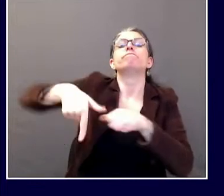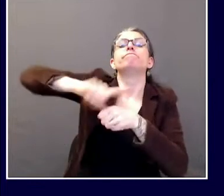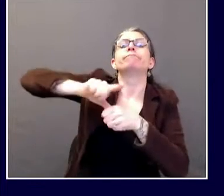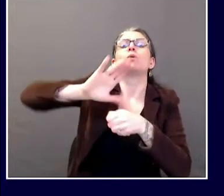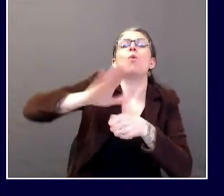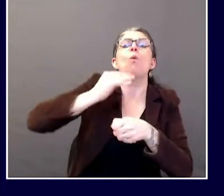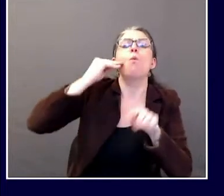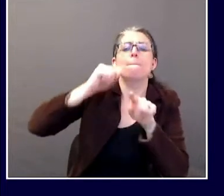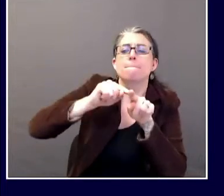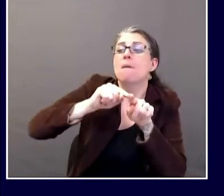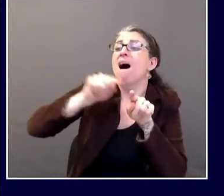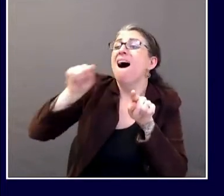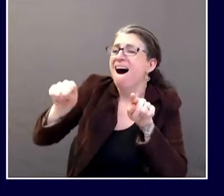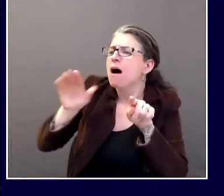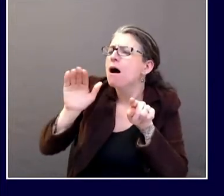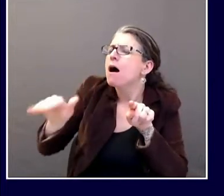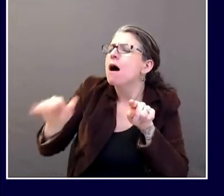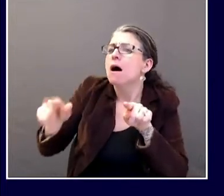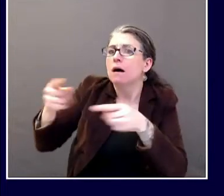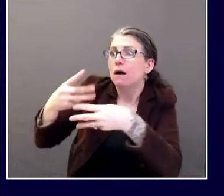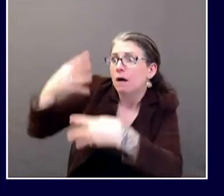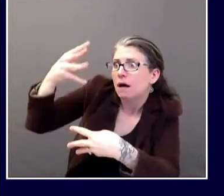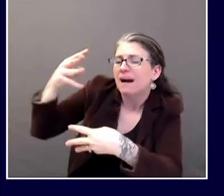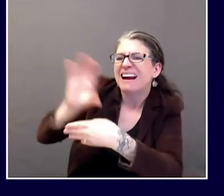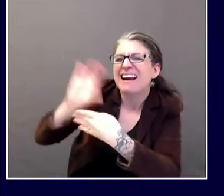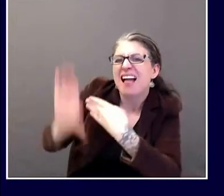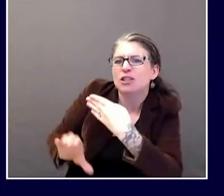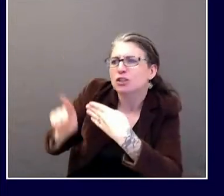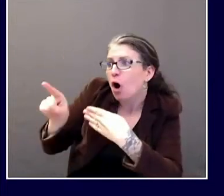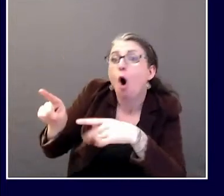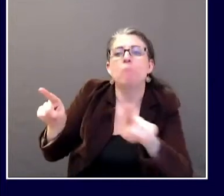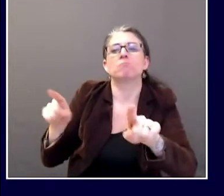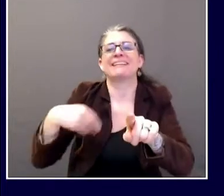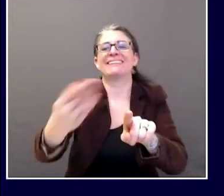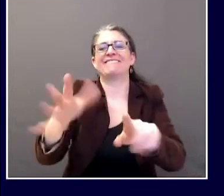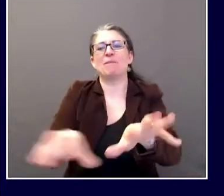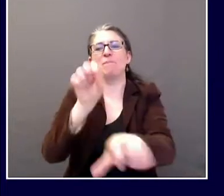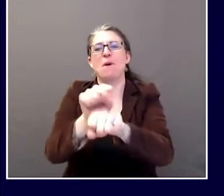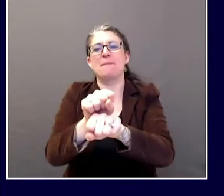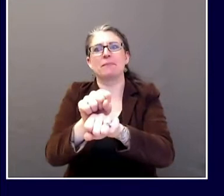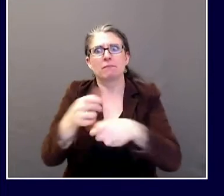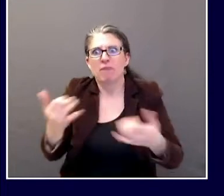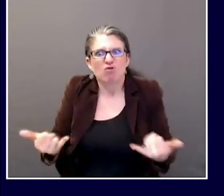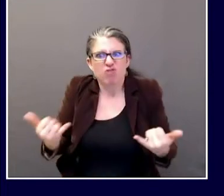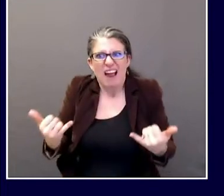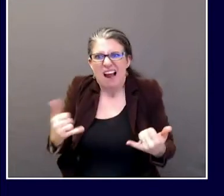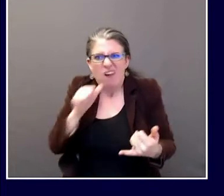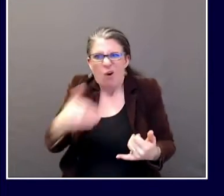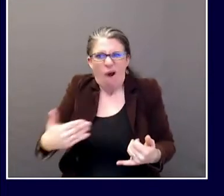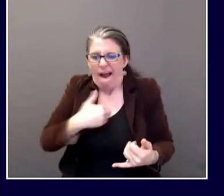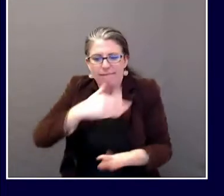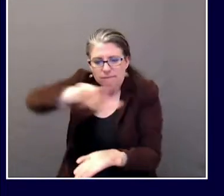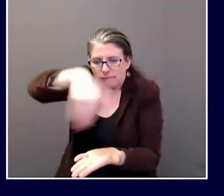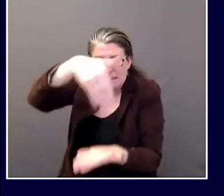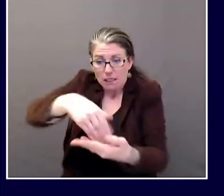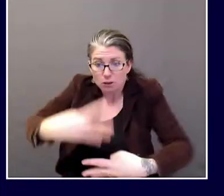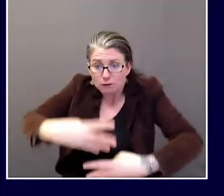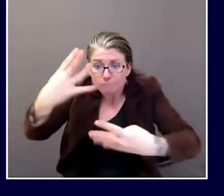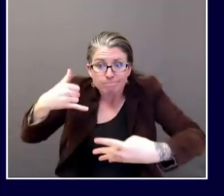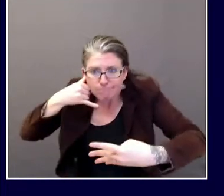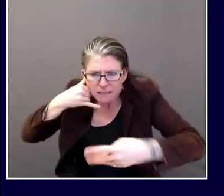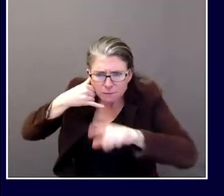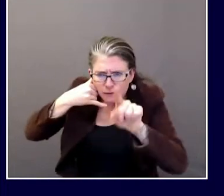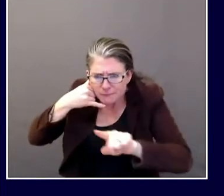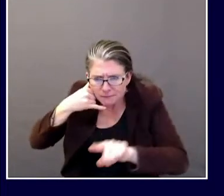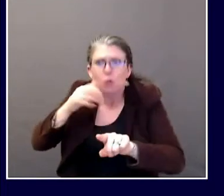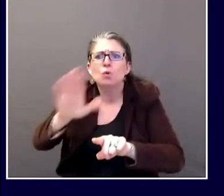supposed to have done. But in order for us to do that now and to do it right, it's going to take more time. You know, Amy, I've never sugarcoated or lied to